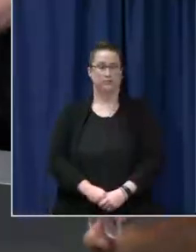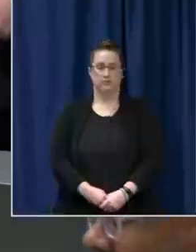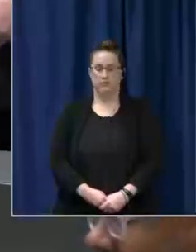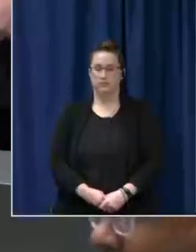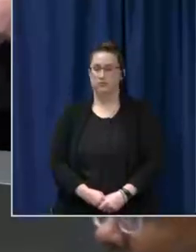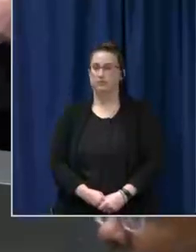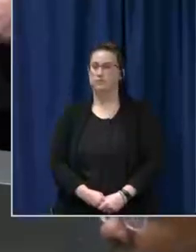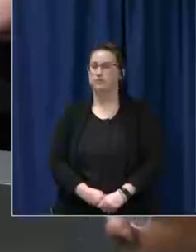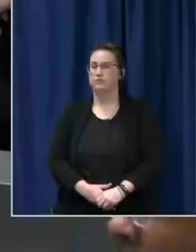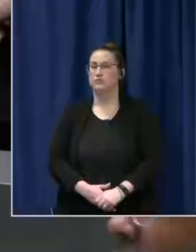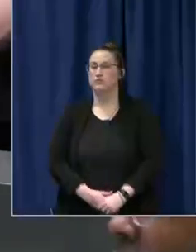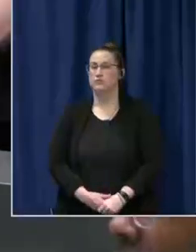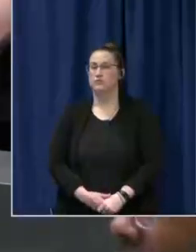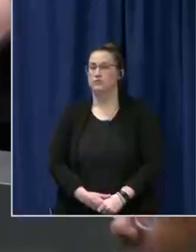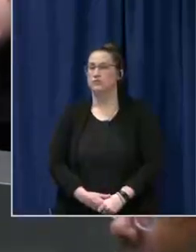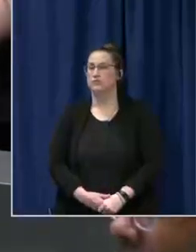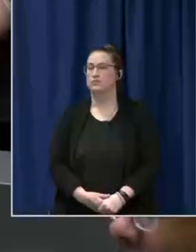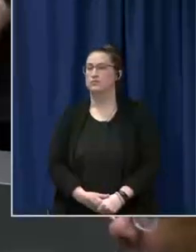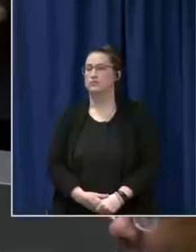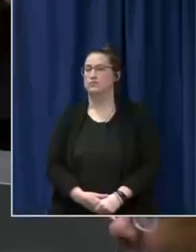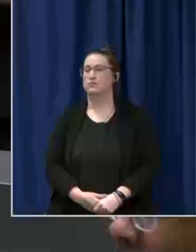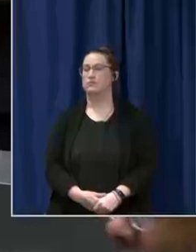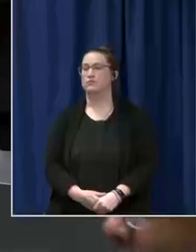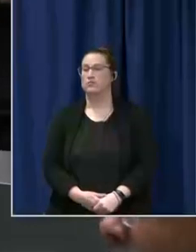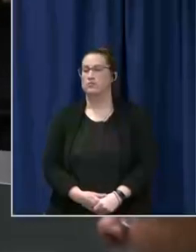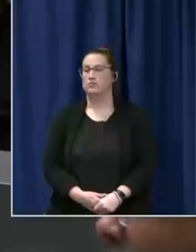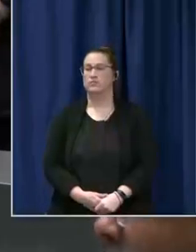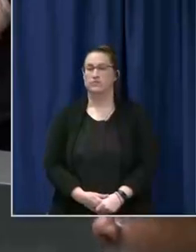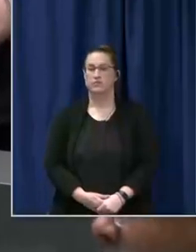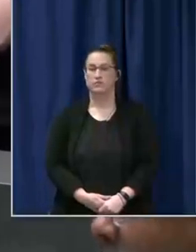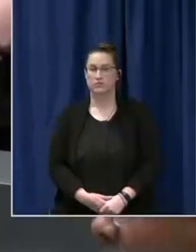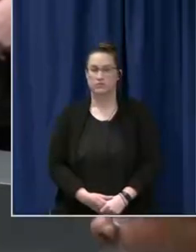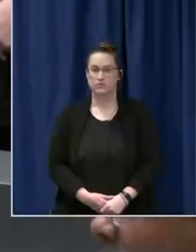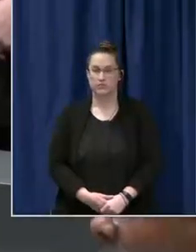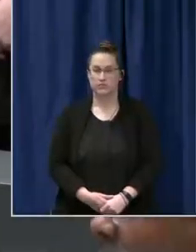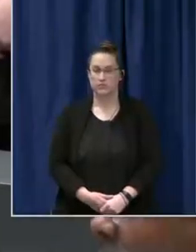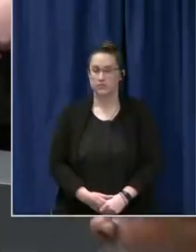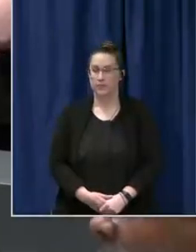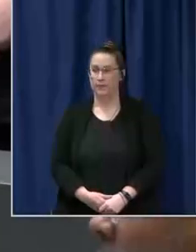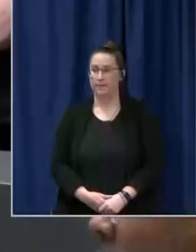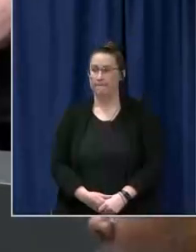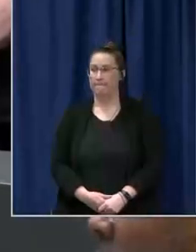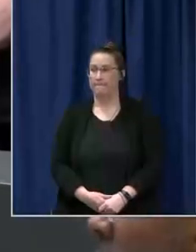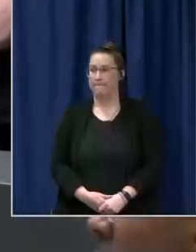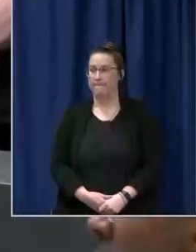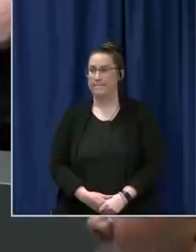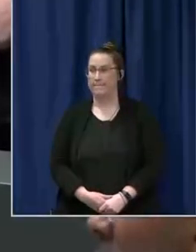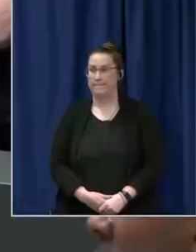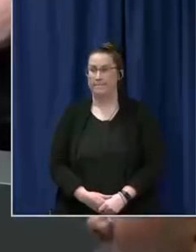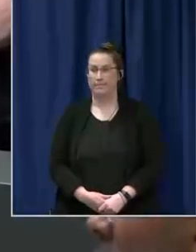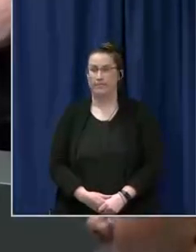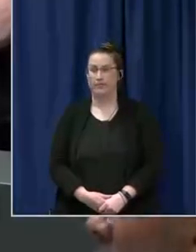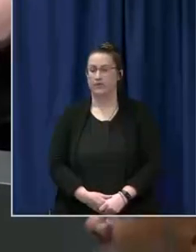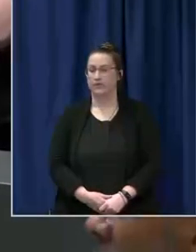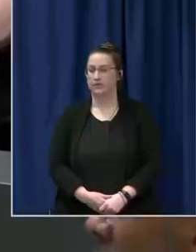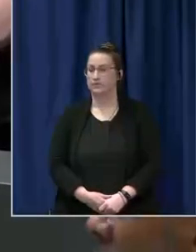Can you please identify yourself with your name and then go ahead and ask your question or make your